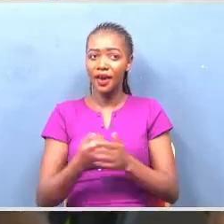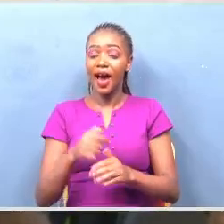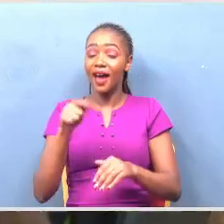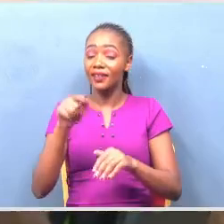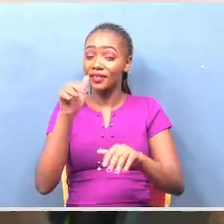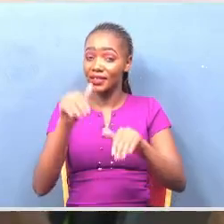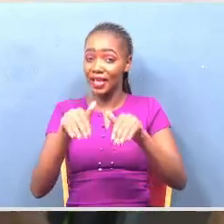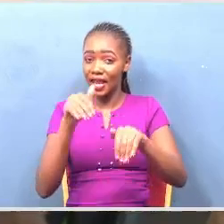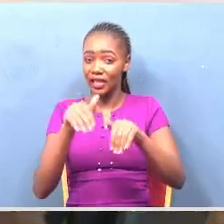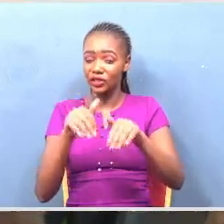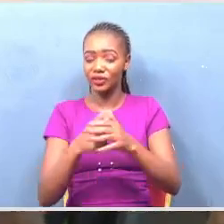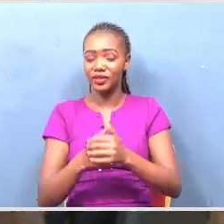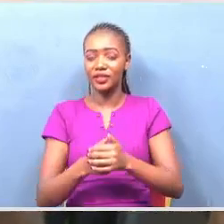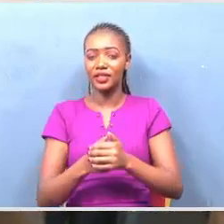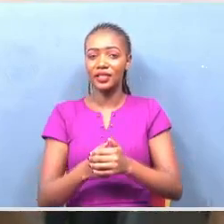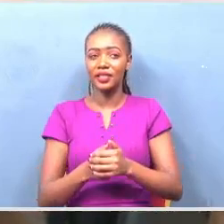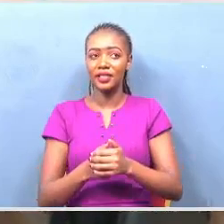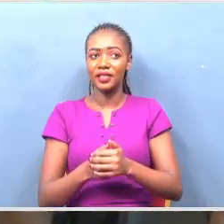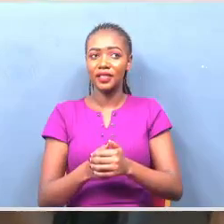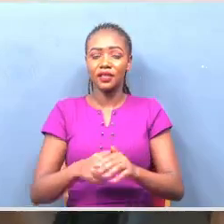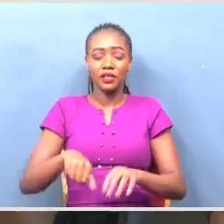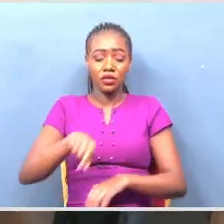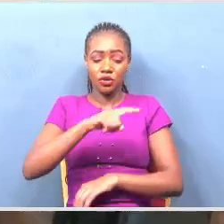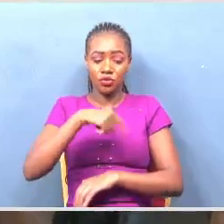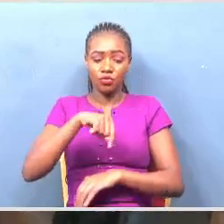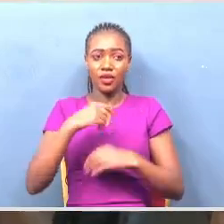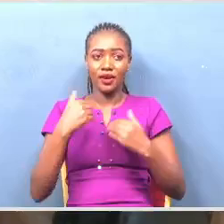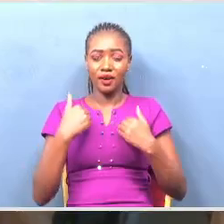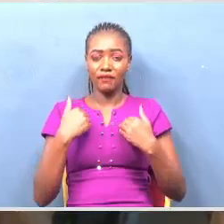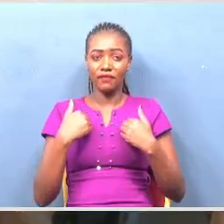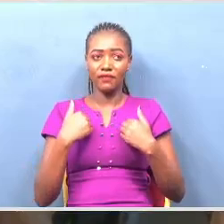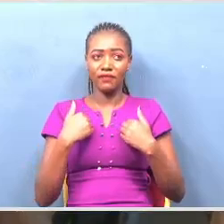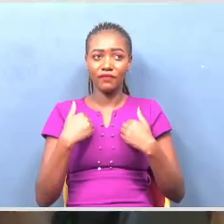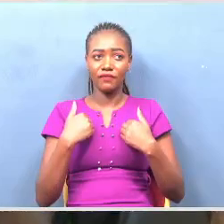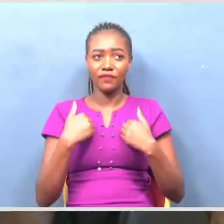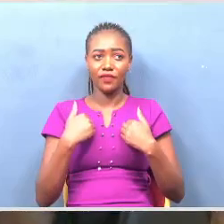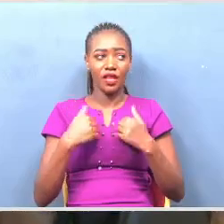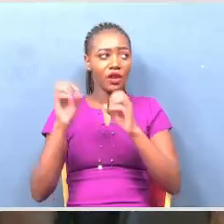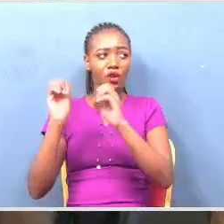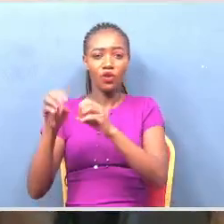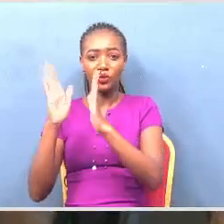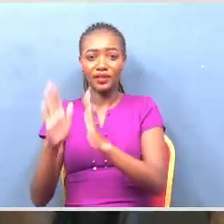election, there are no losers.